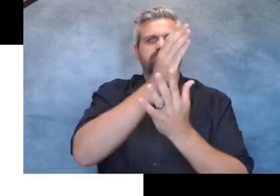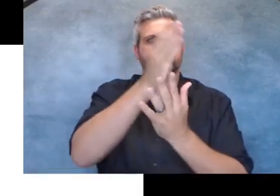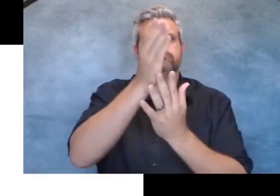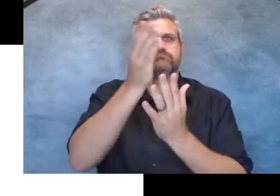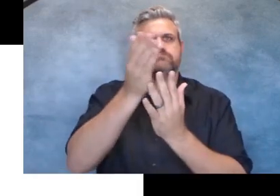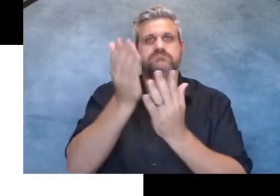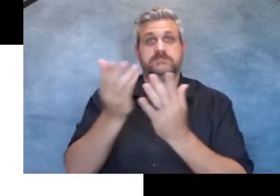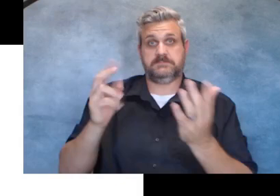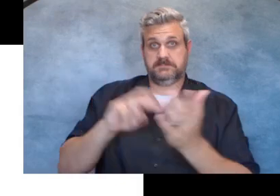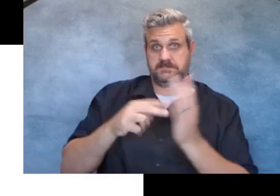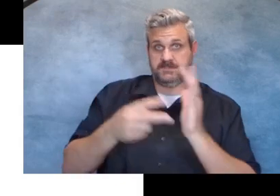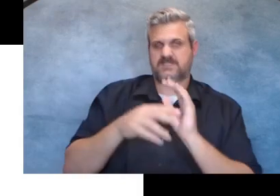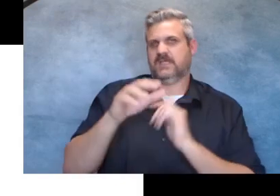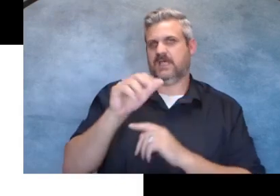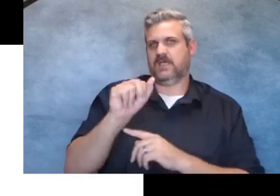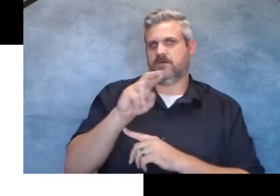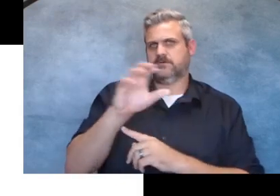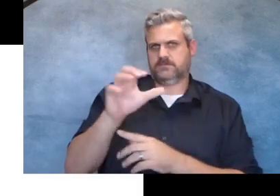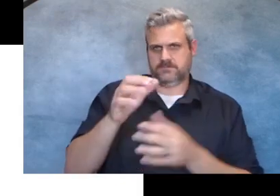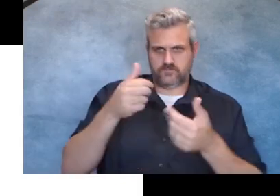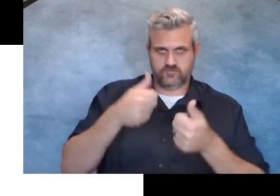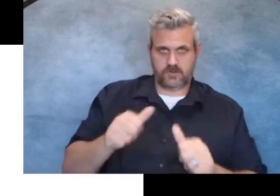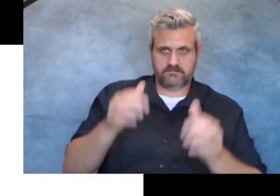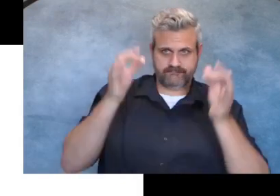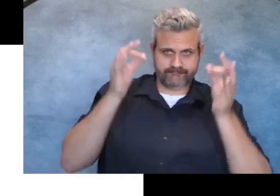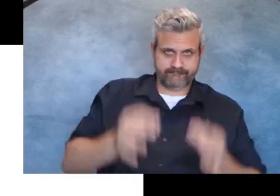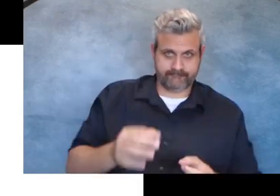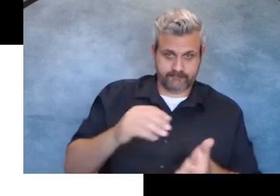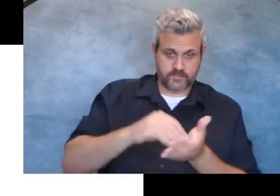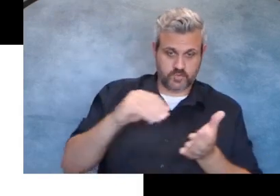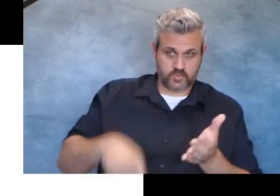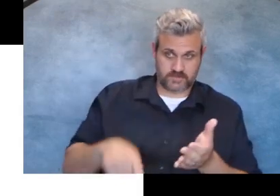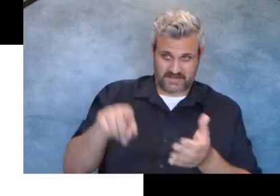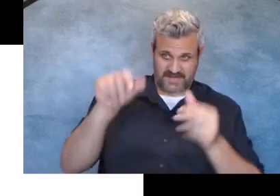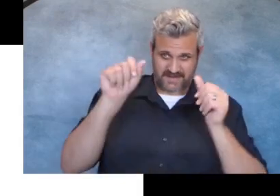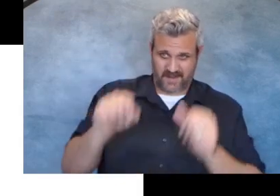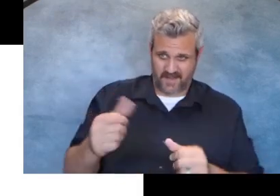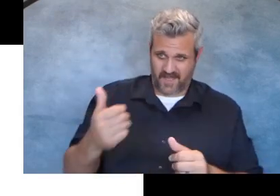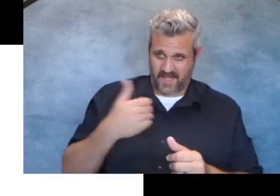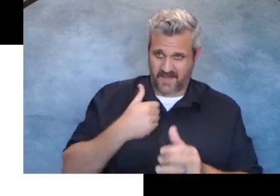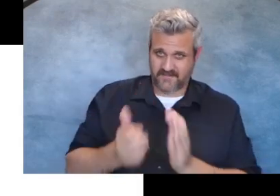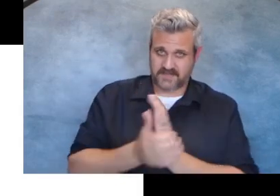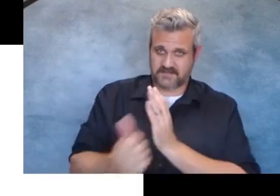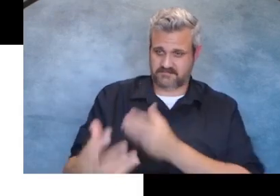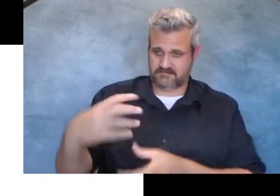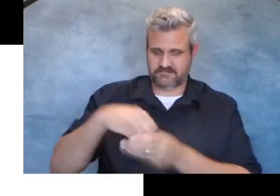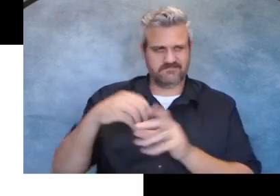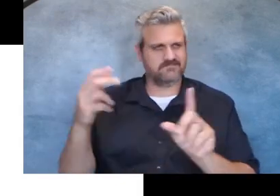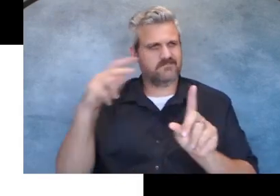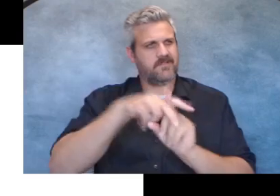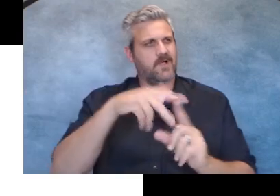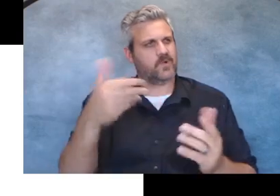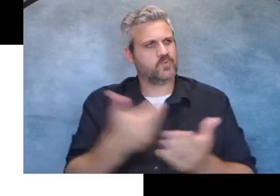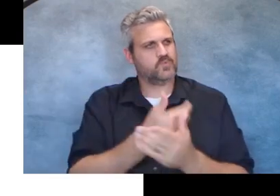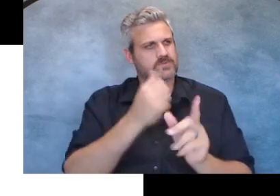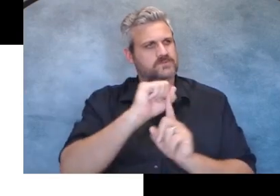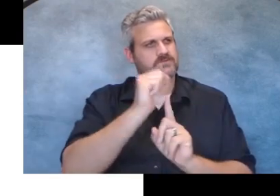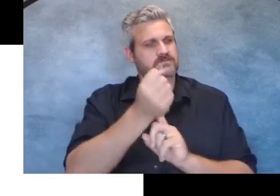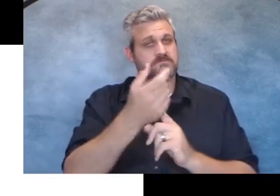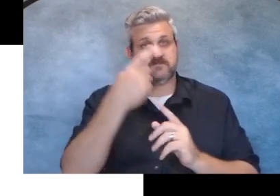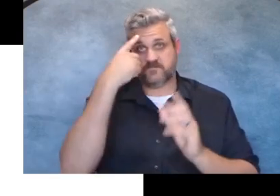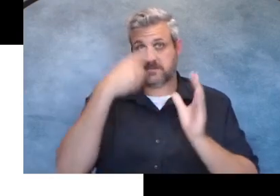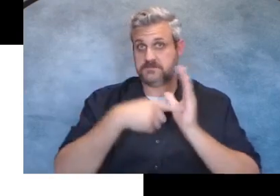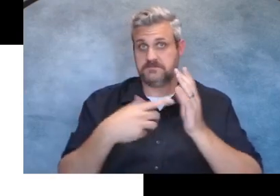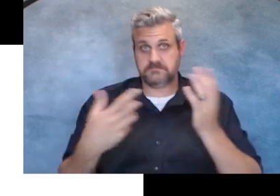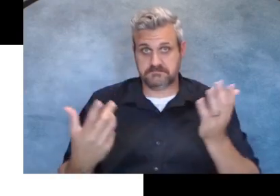This means the ARC is trying to determine if the student can apply skills that they have learned in new situations,